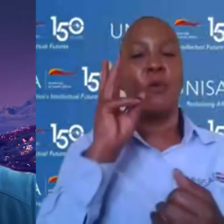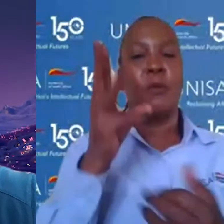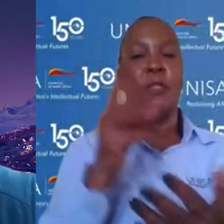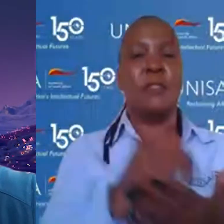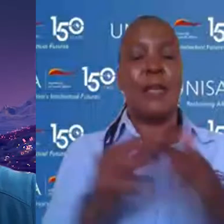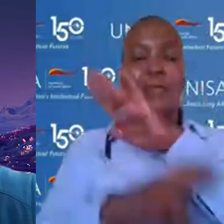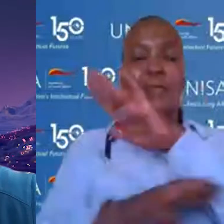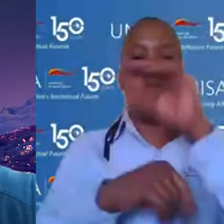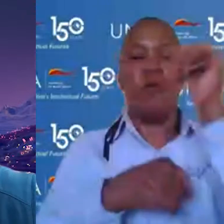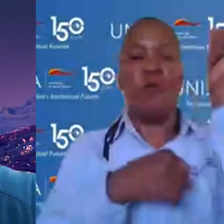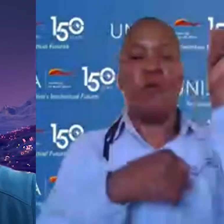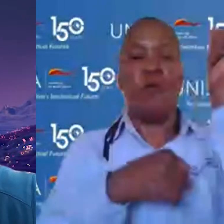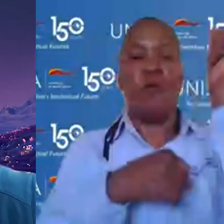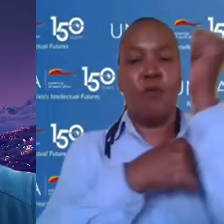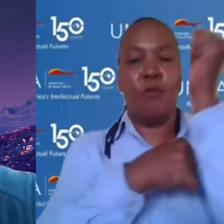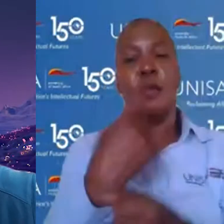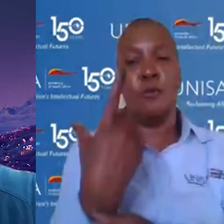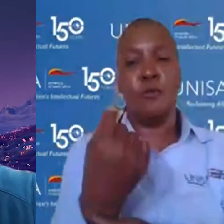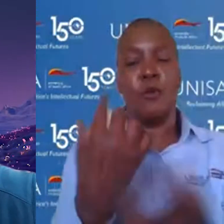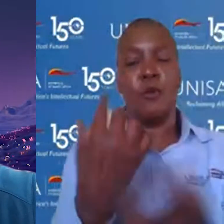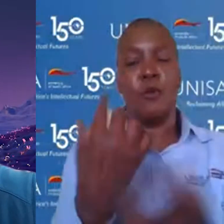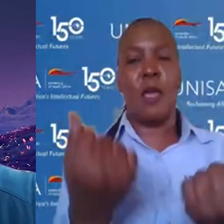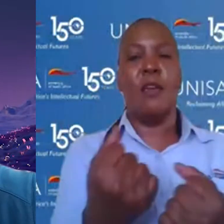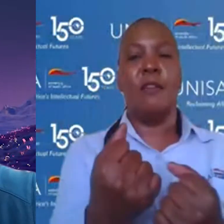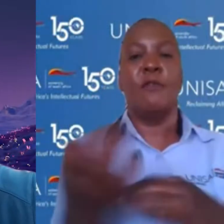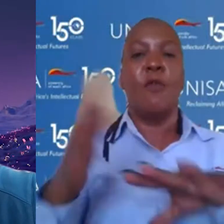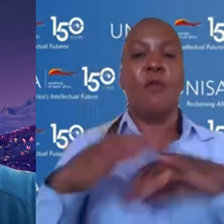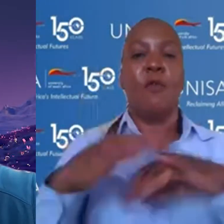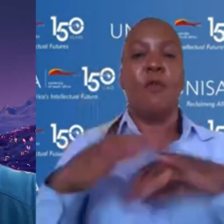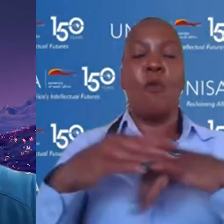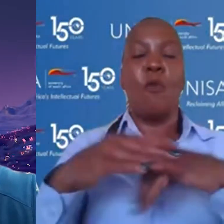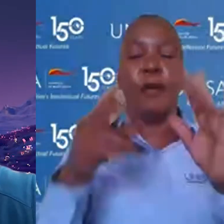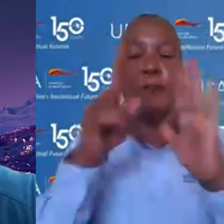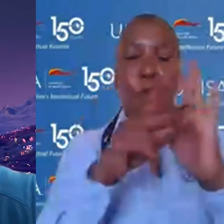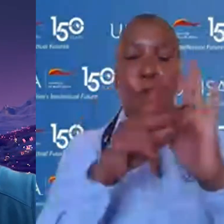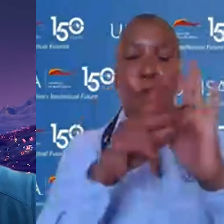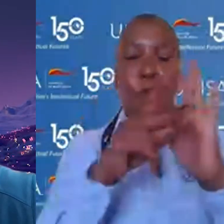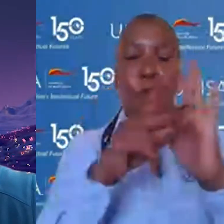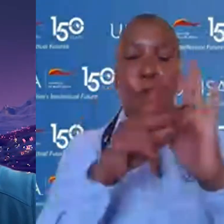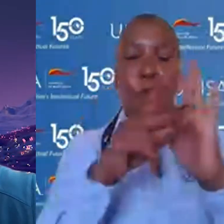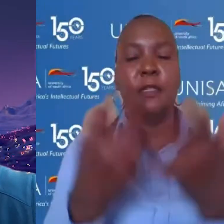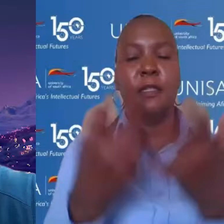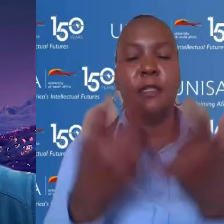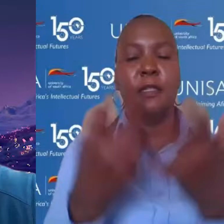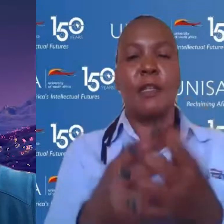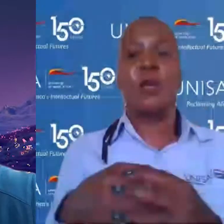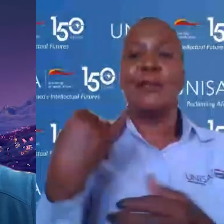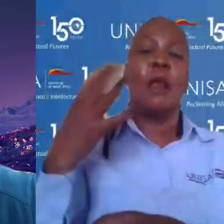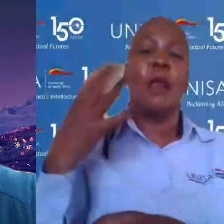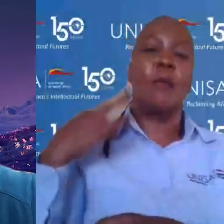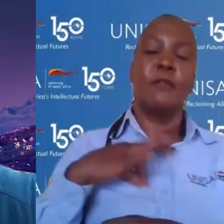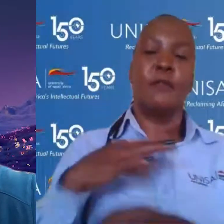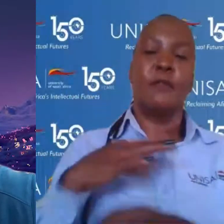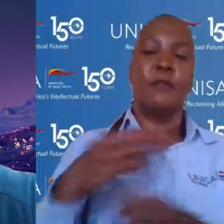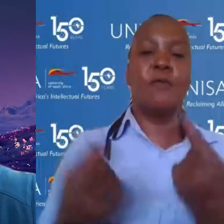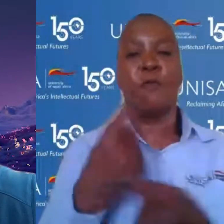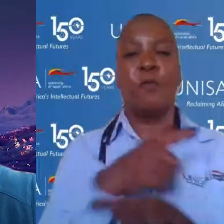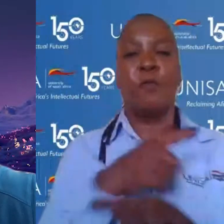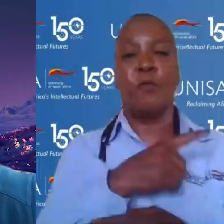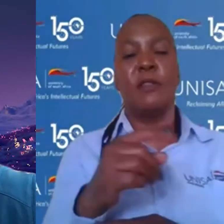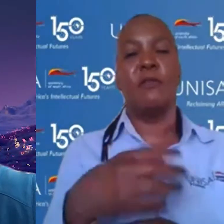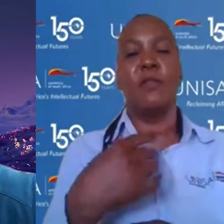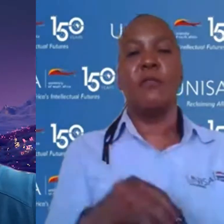do have online programs that you can still benefit from, even if you are all the way